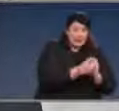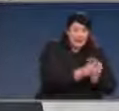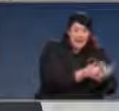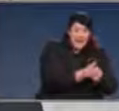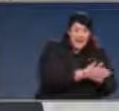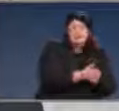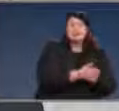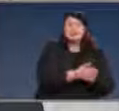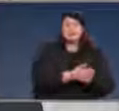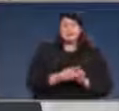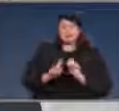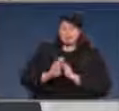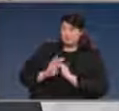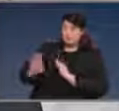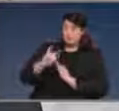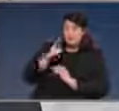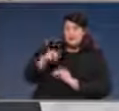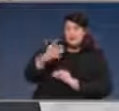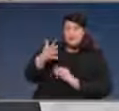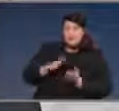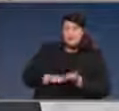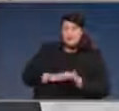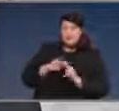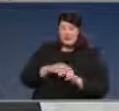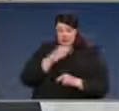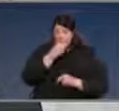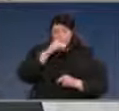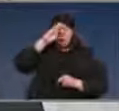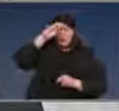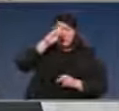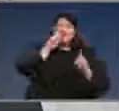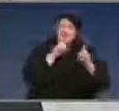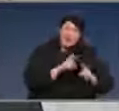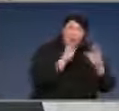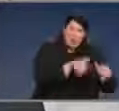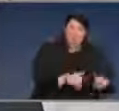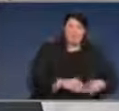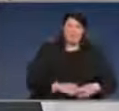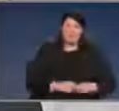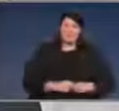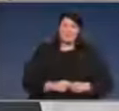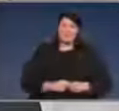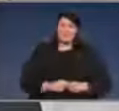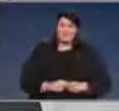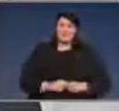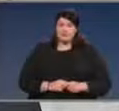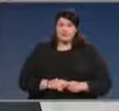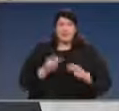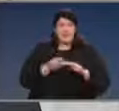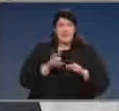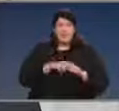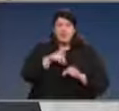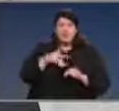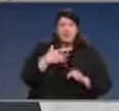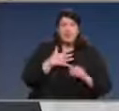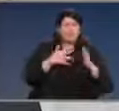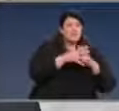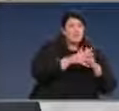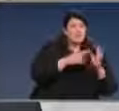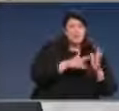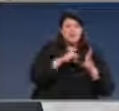distance, if you're sick, stay at home, and all of those messages, they remain important even in the states where there is no community